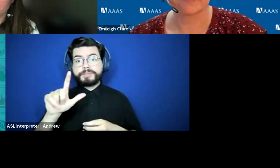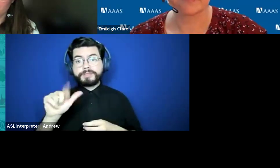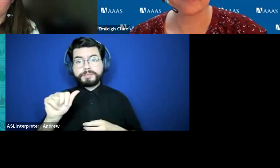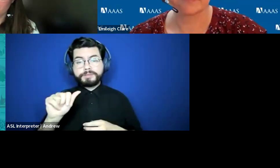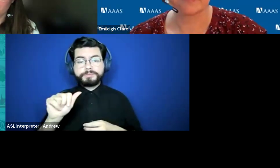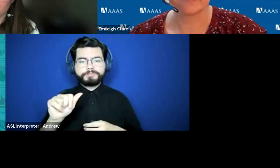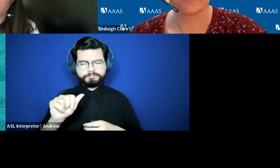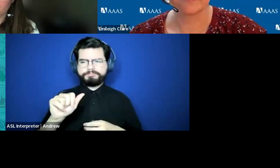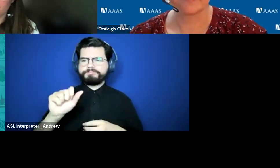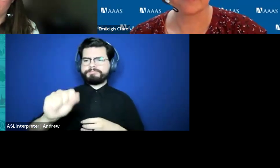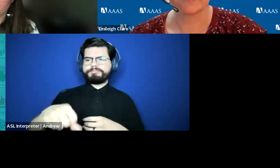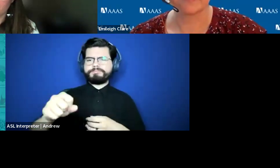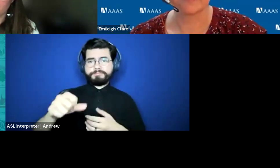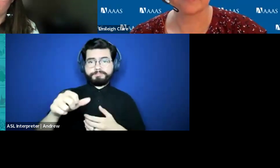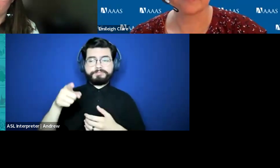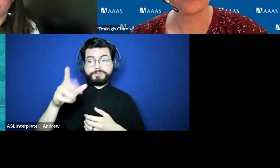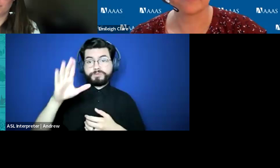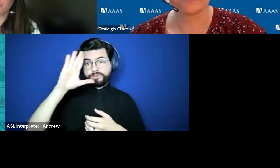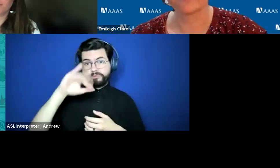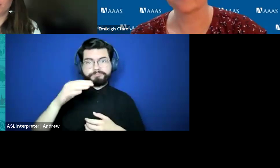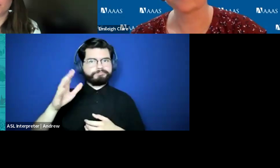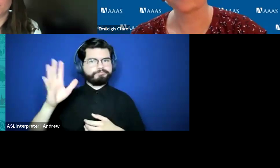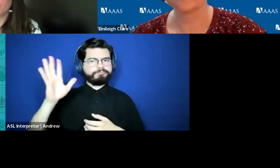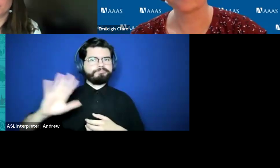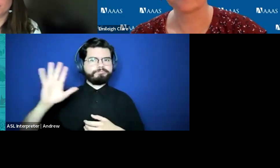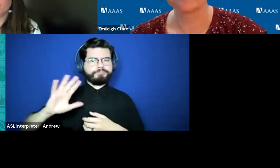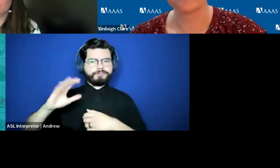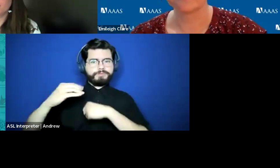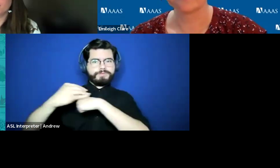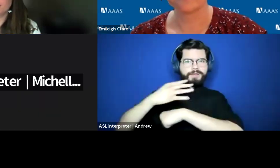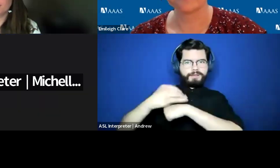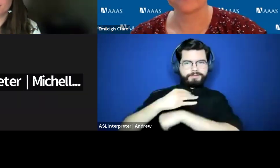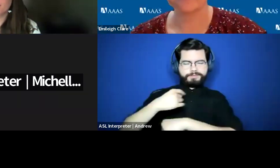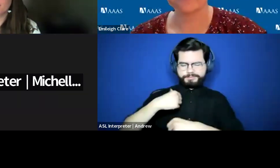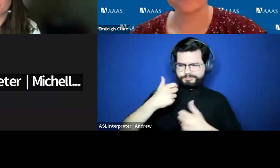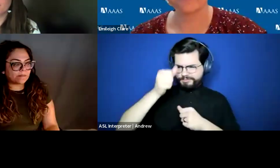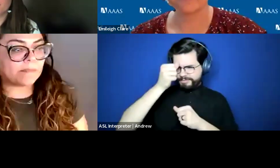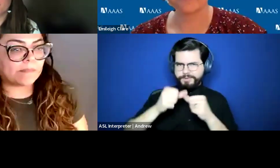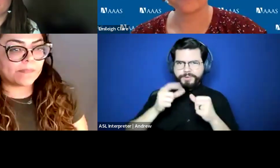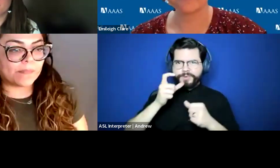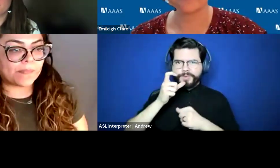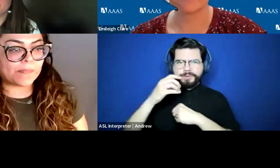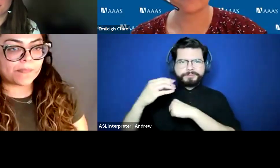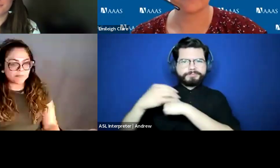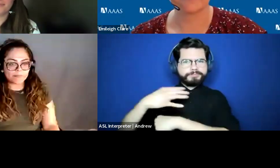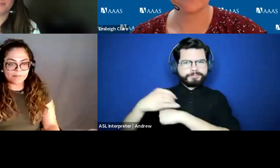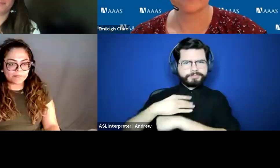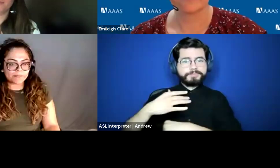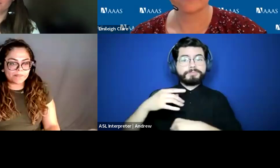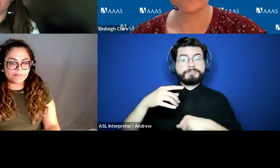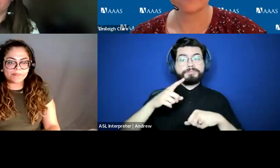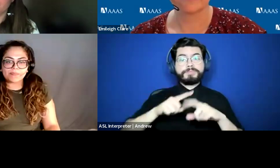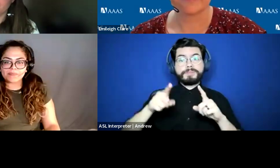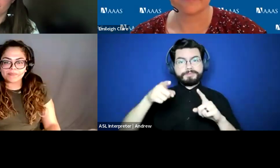think, some advice I got a while ago, and now I wish I could remember who it was, but around this topic was